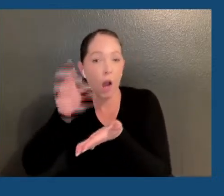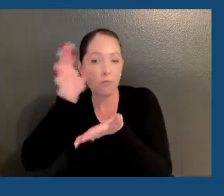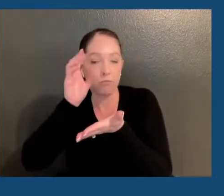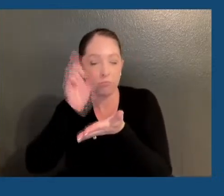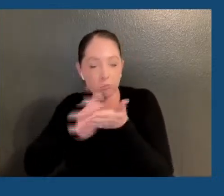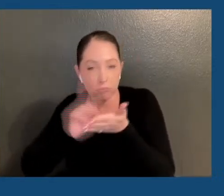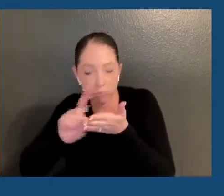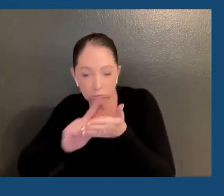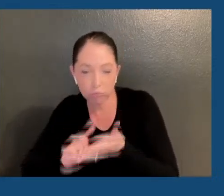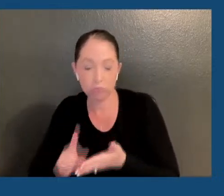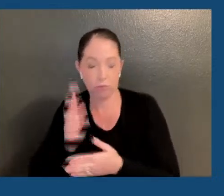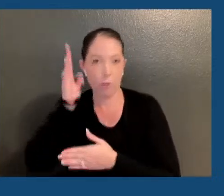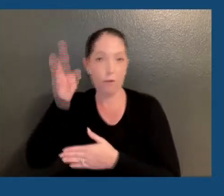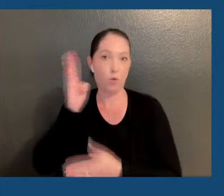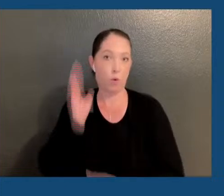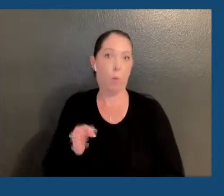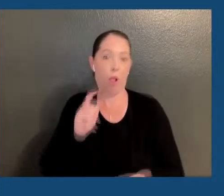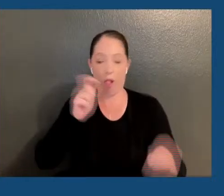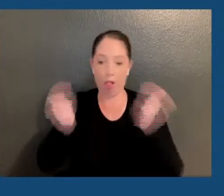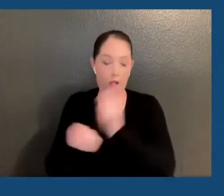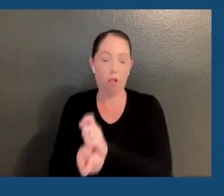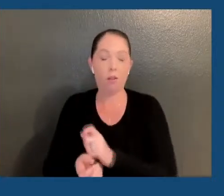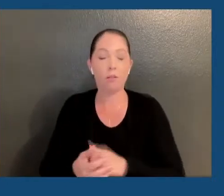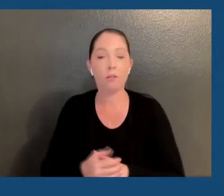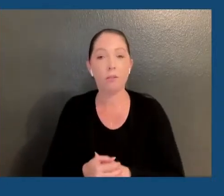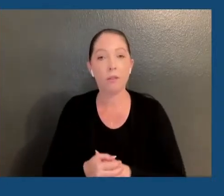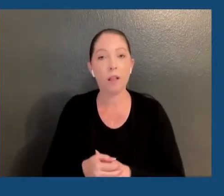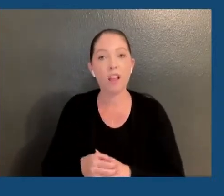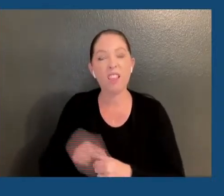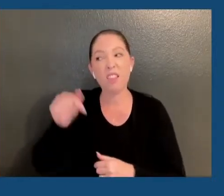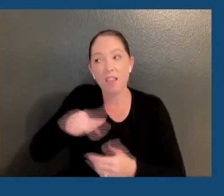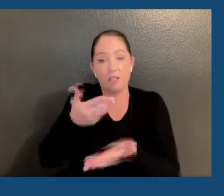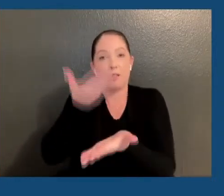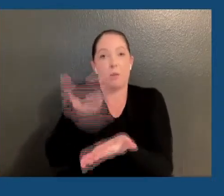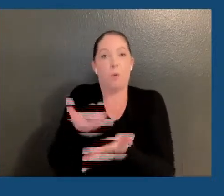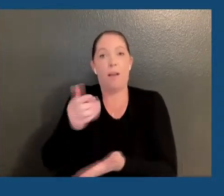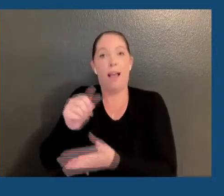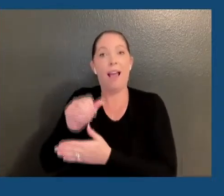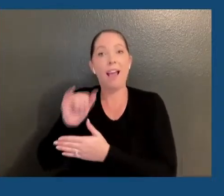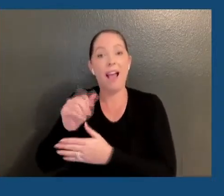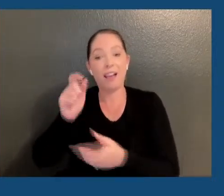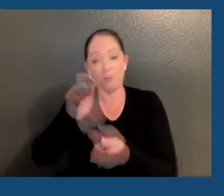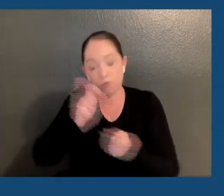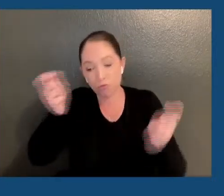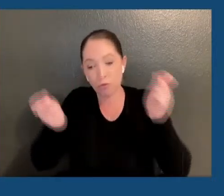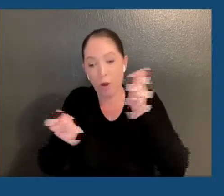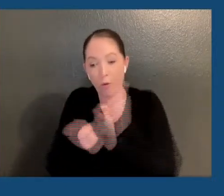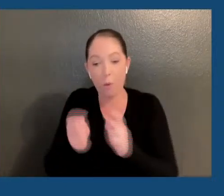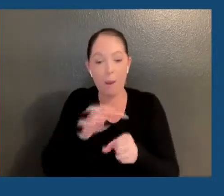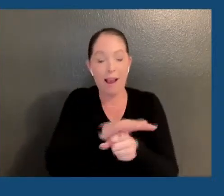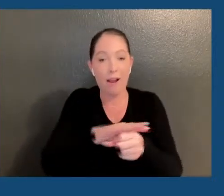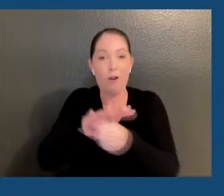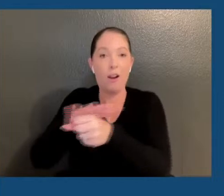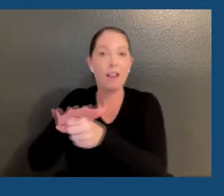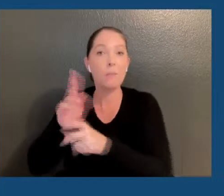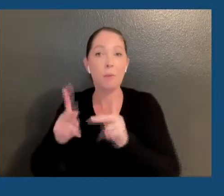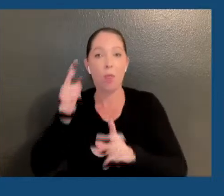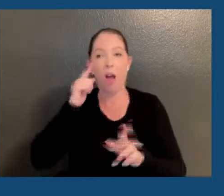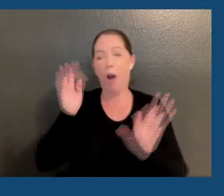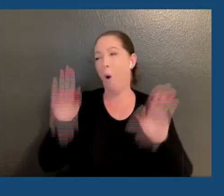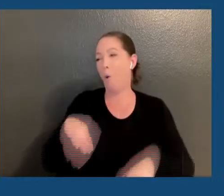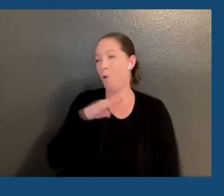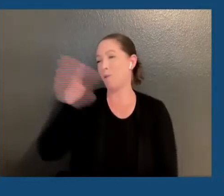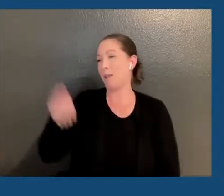is a testament for how AI is even transforming areas that nobody thought would actually be touched by AI.